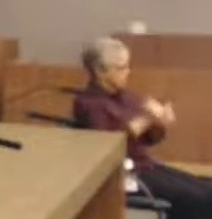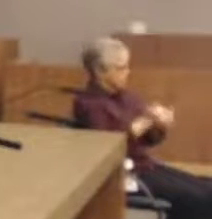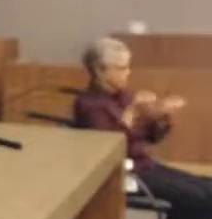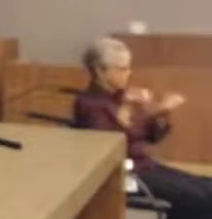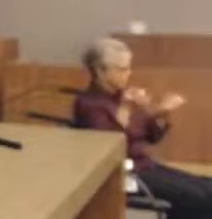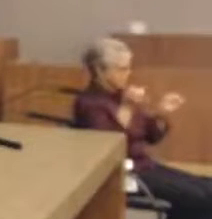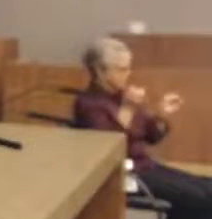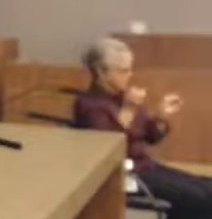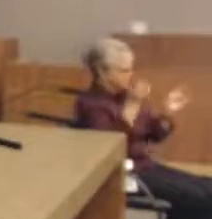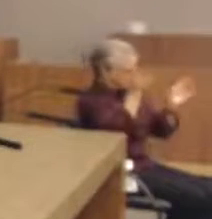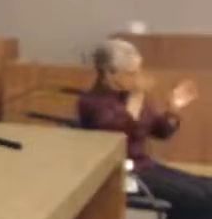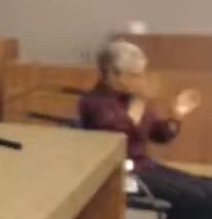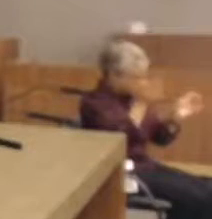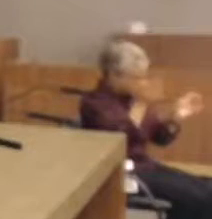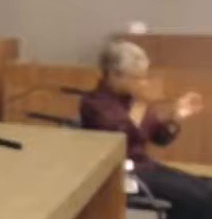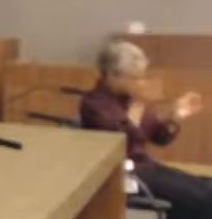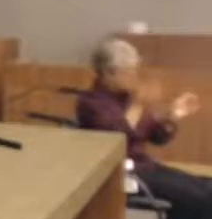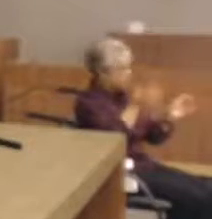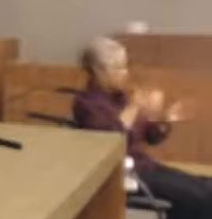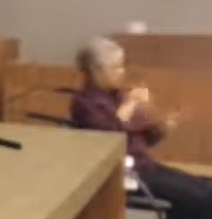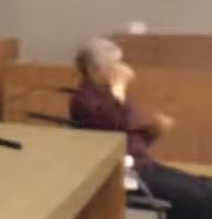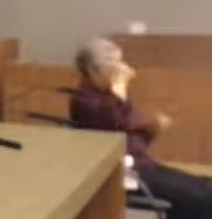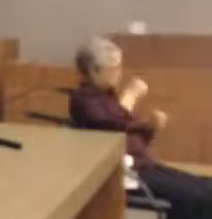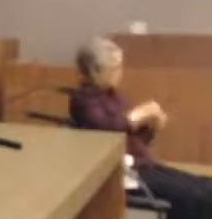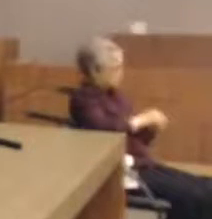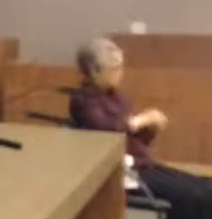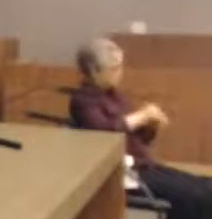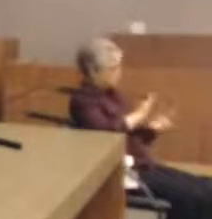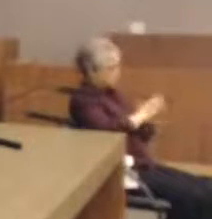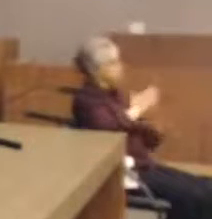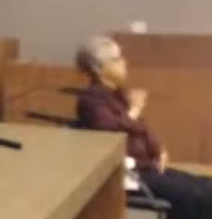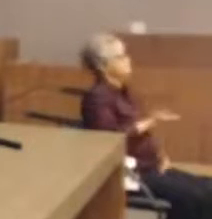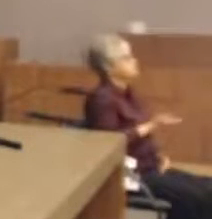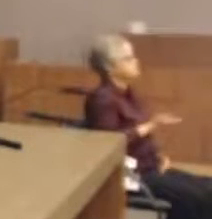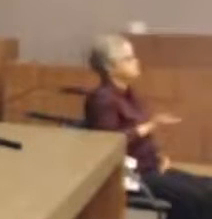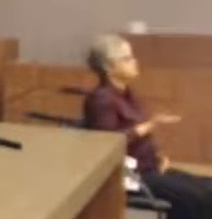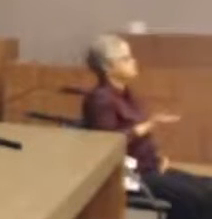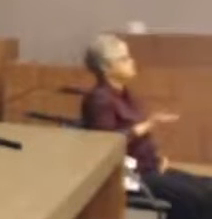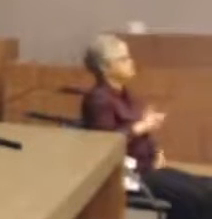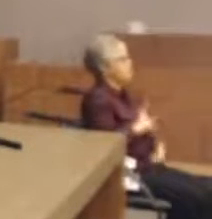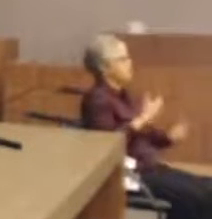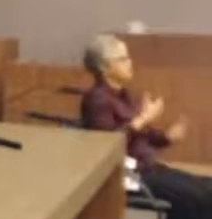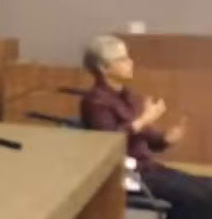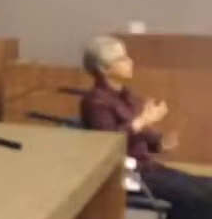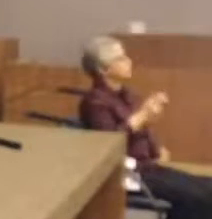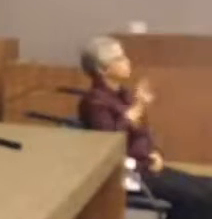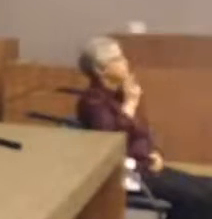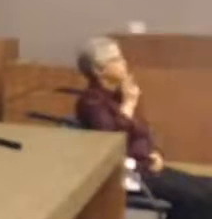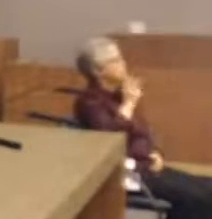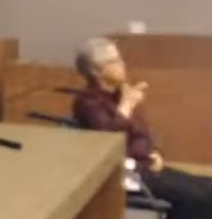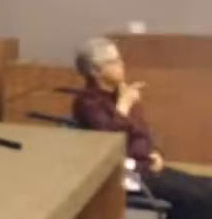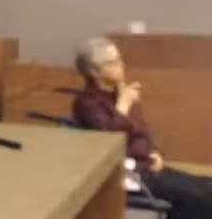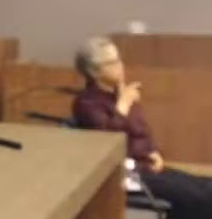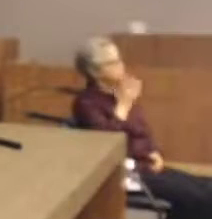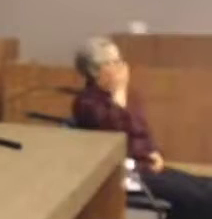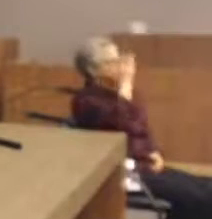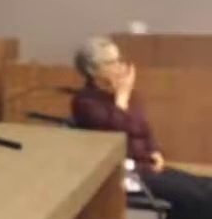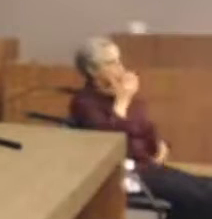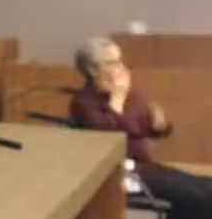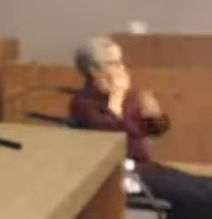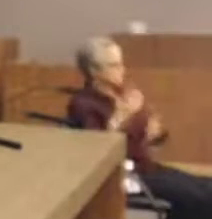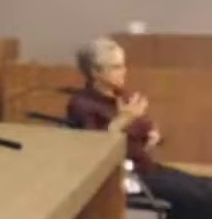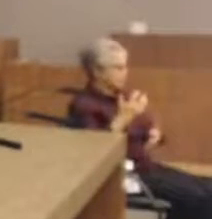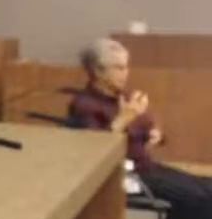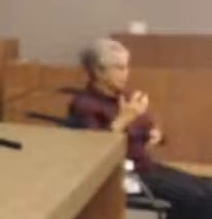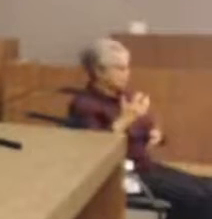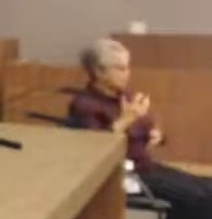don't know why they're feeling upset and they can be angry. You know, victims that look sad pull us to go towards them. Victims that